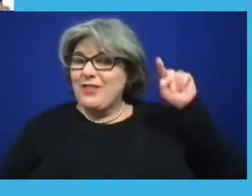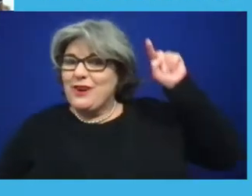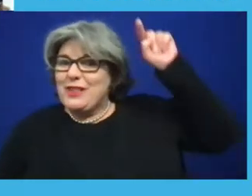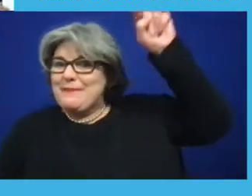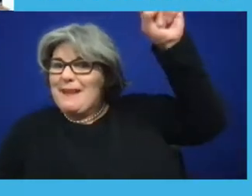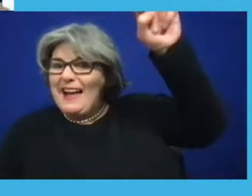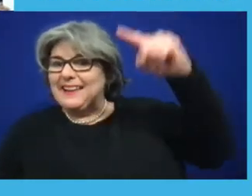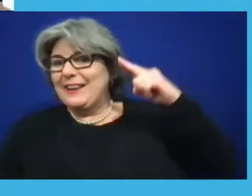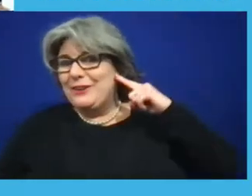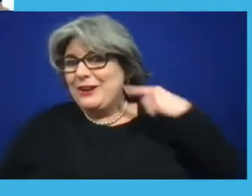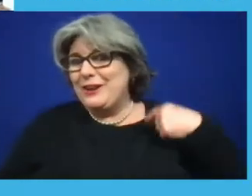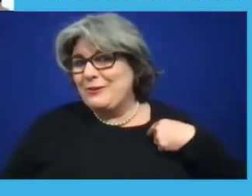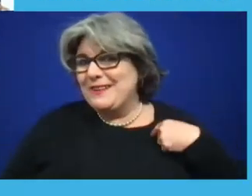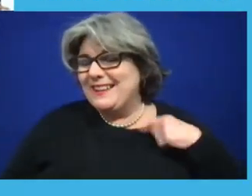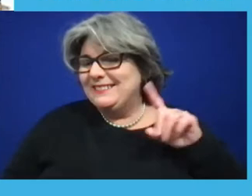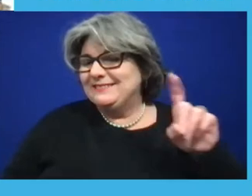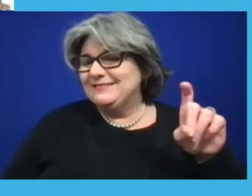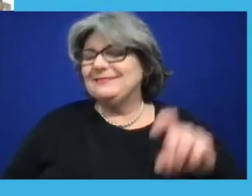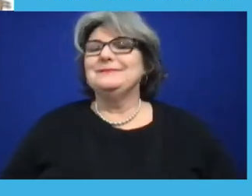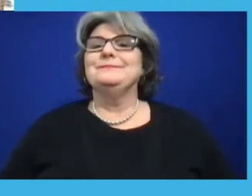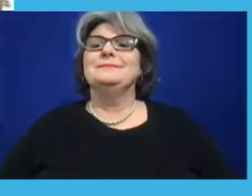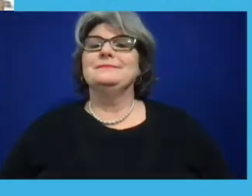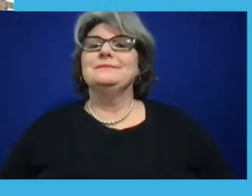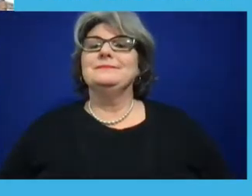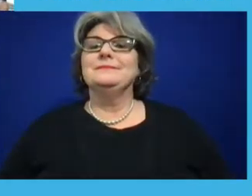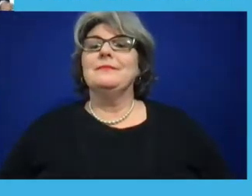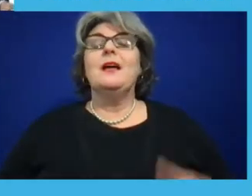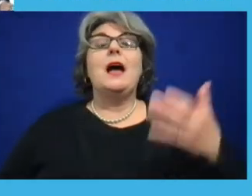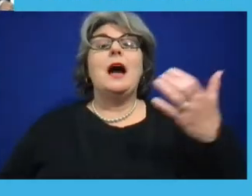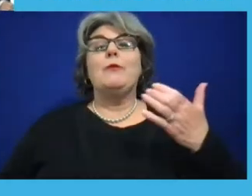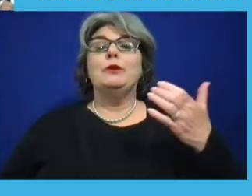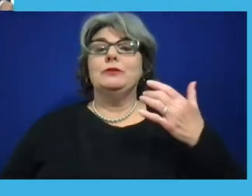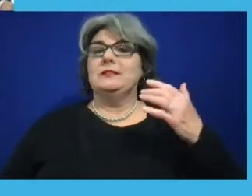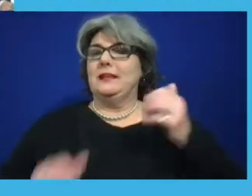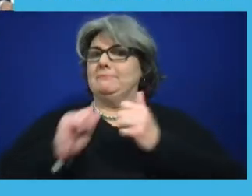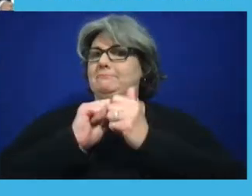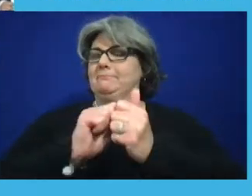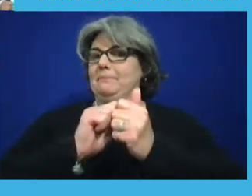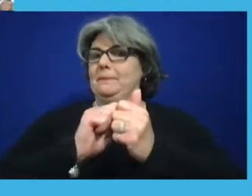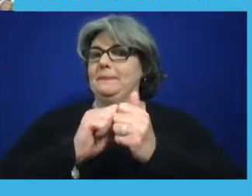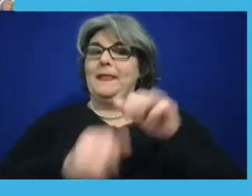Now, College Park, can y'all hear me all the way in the back?